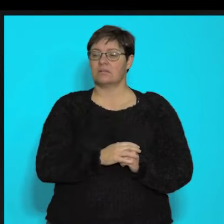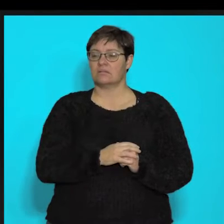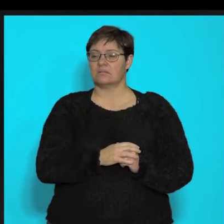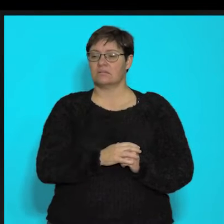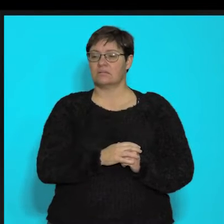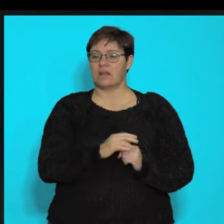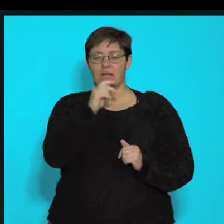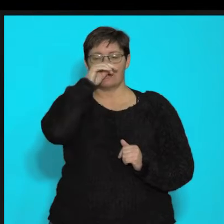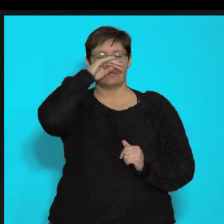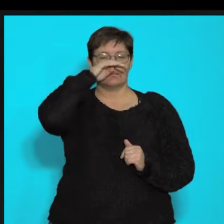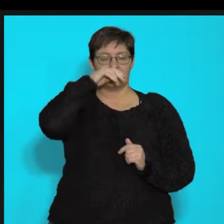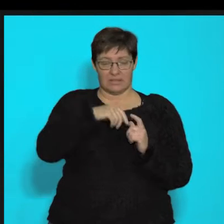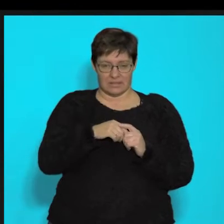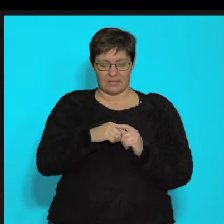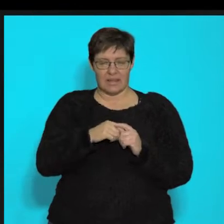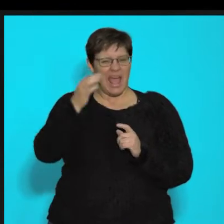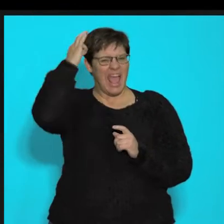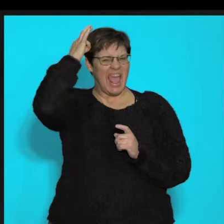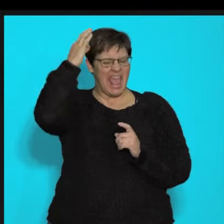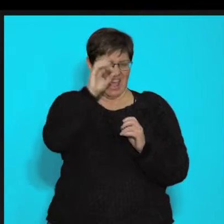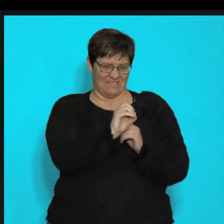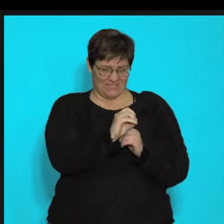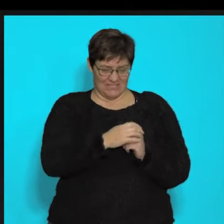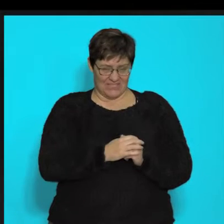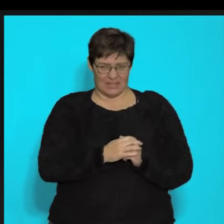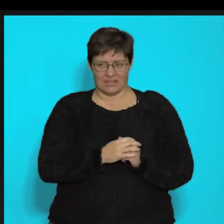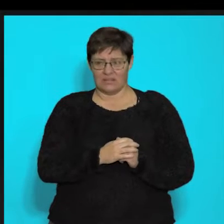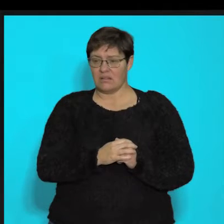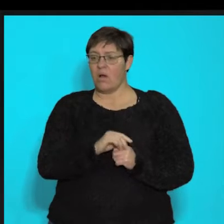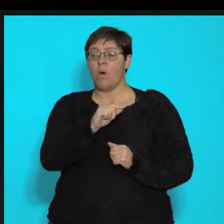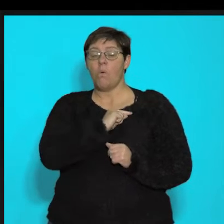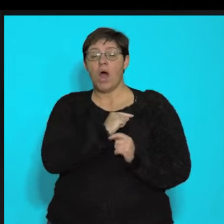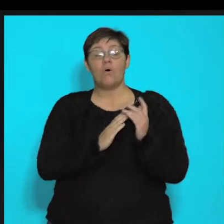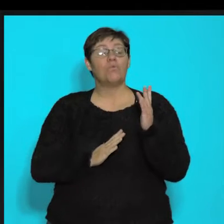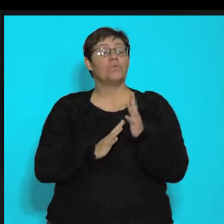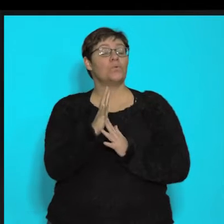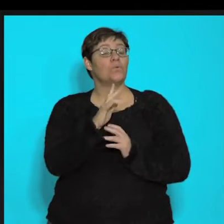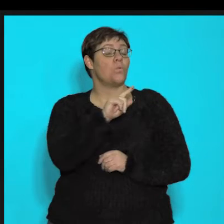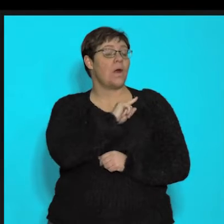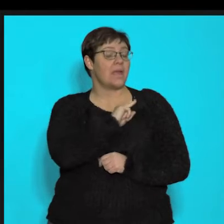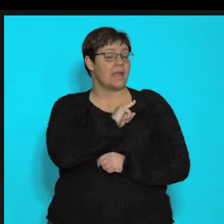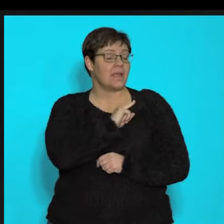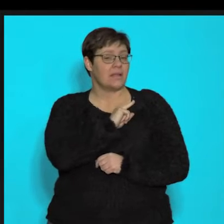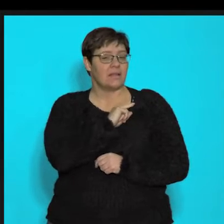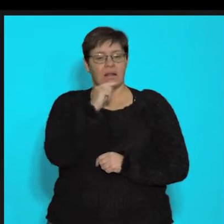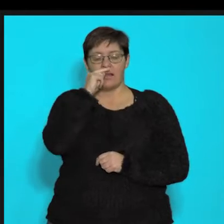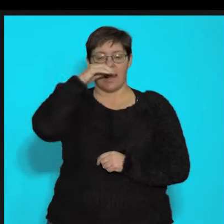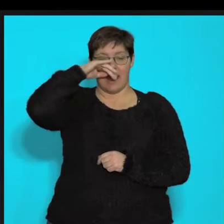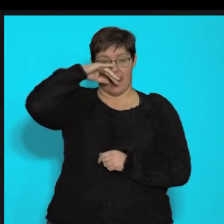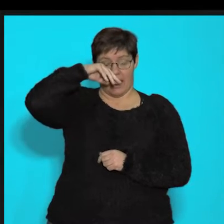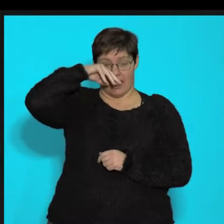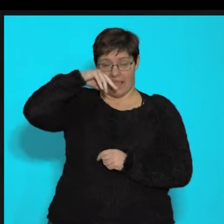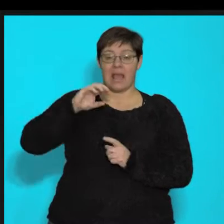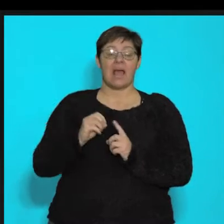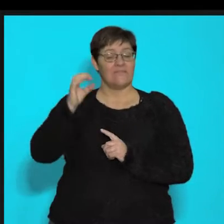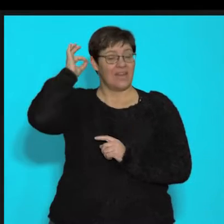little scary little things. Okay, these are hairs. Now, the reason why it must go through the nose is because, guys, you're going to have all these